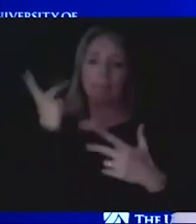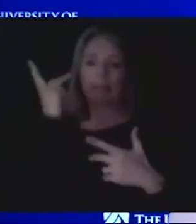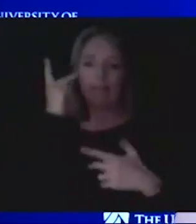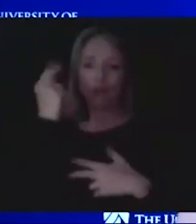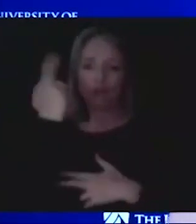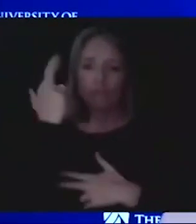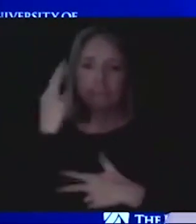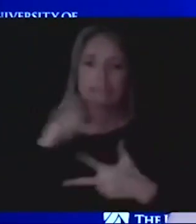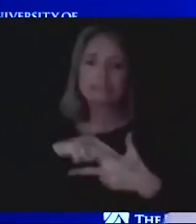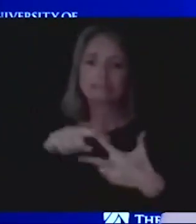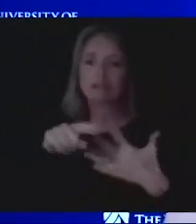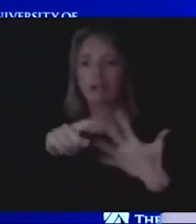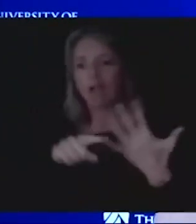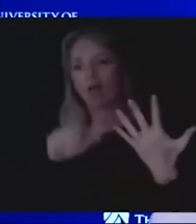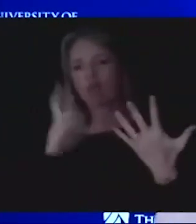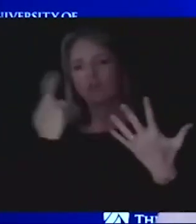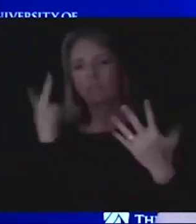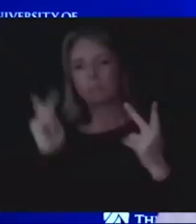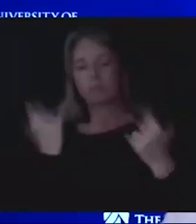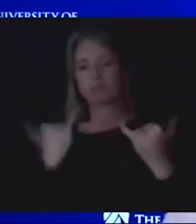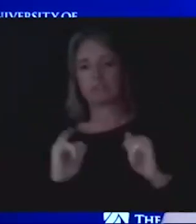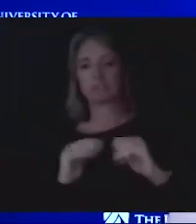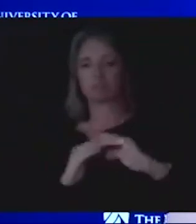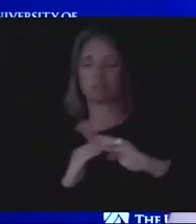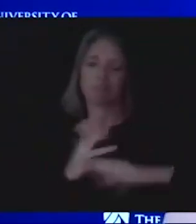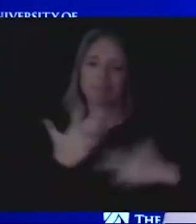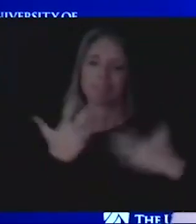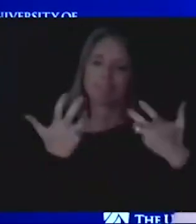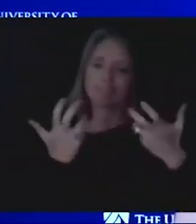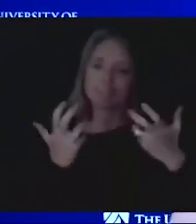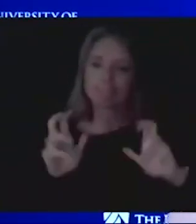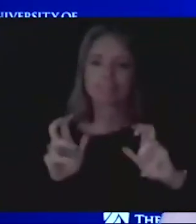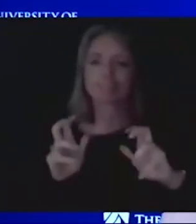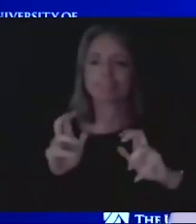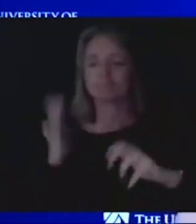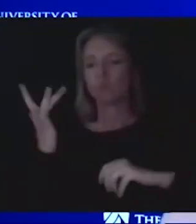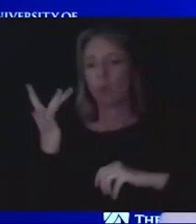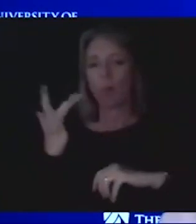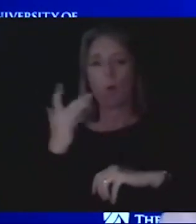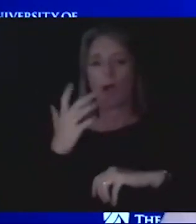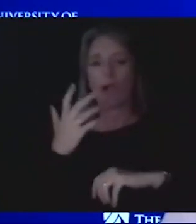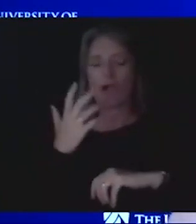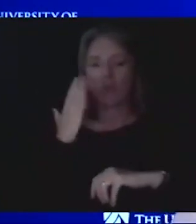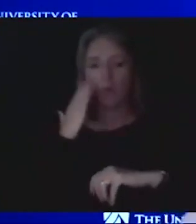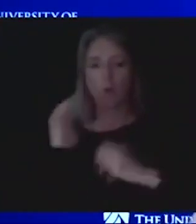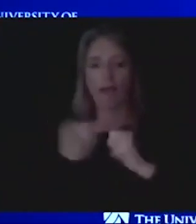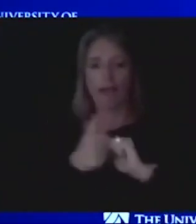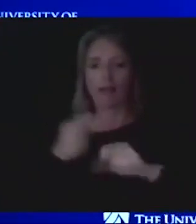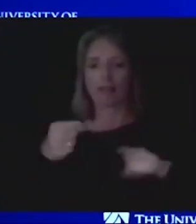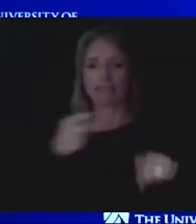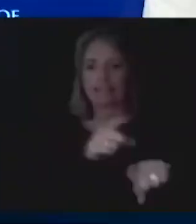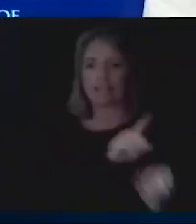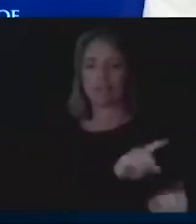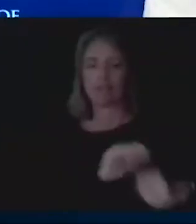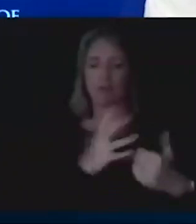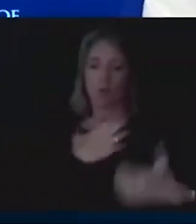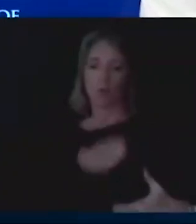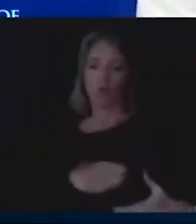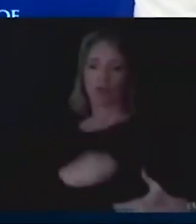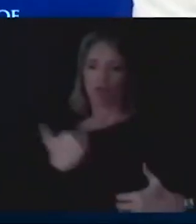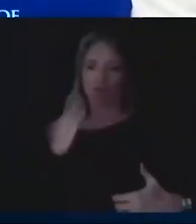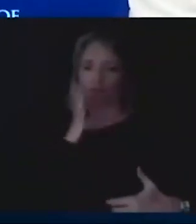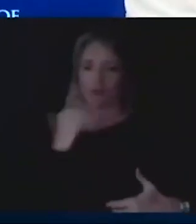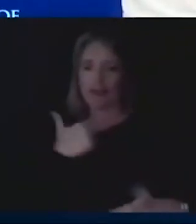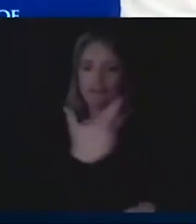still are making excuses that they don't understand why this happened, and they wish they would have gotten the vaccine. Yeah, you just got to stop the lies. You